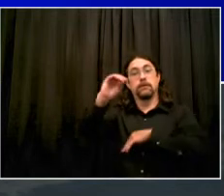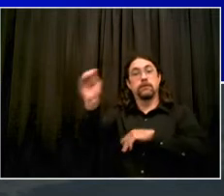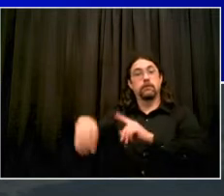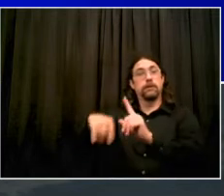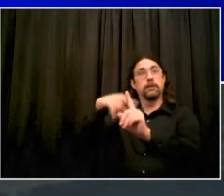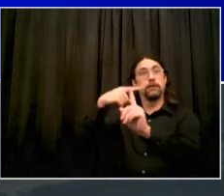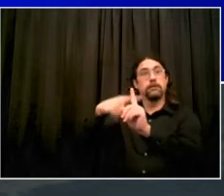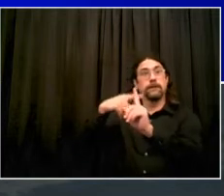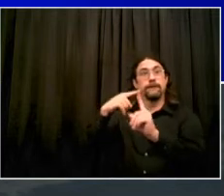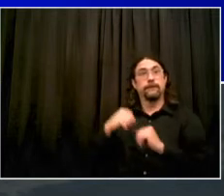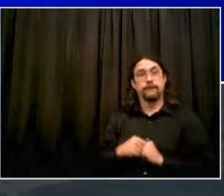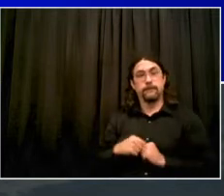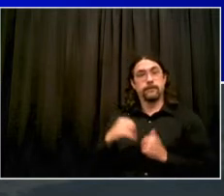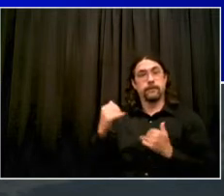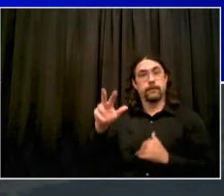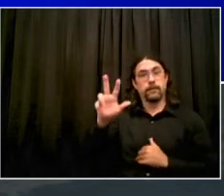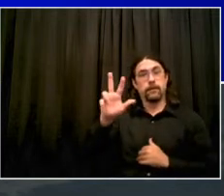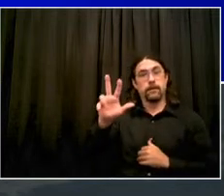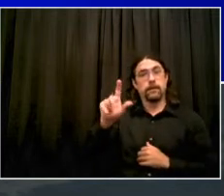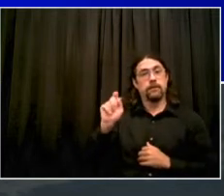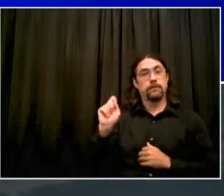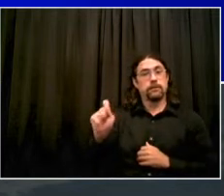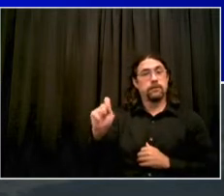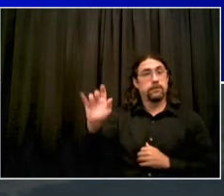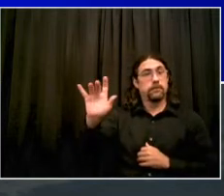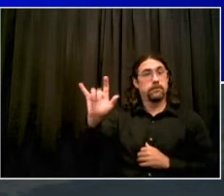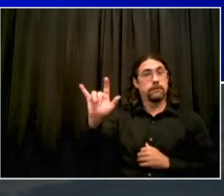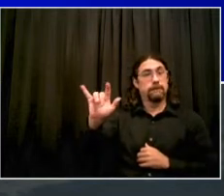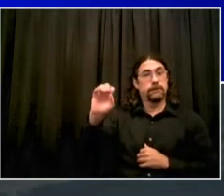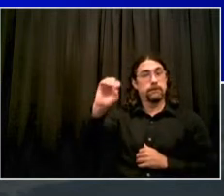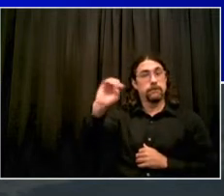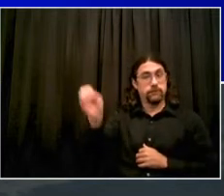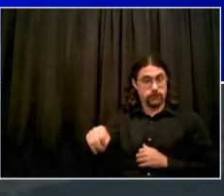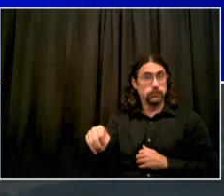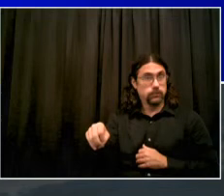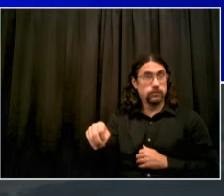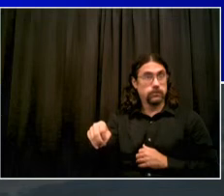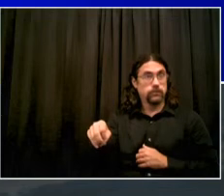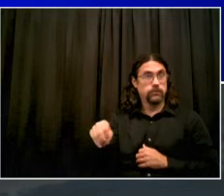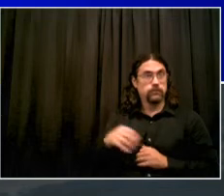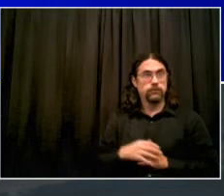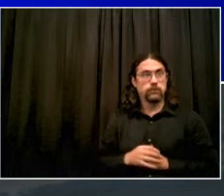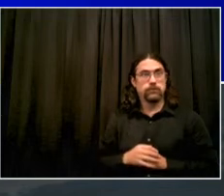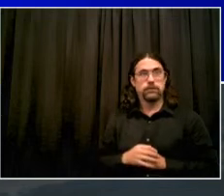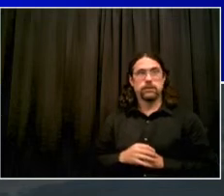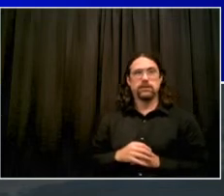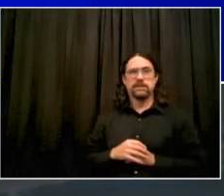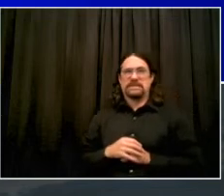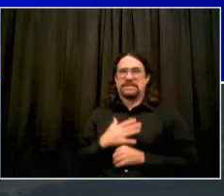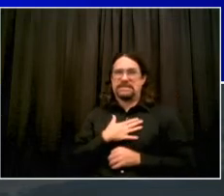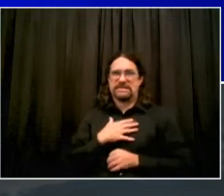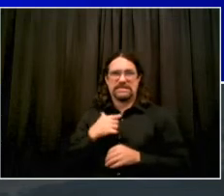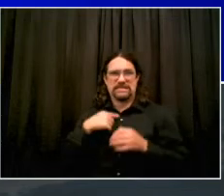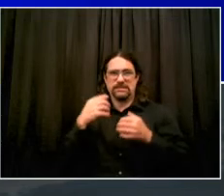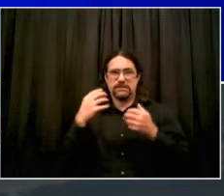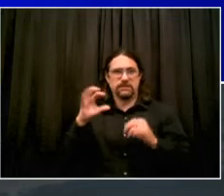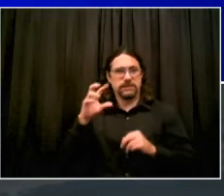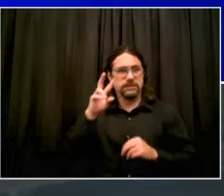seen a day like that in quite a while. We don't want to see days like this. But again, the 7-day rolling average for the whole city,